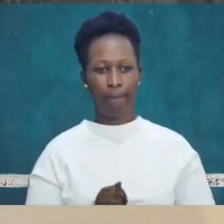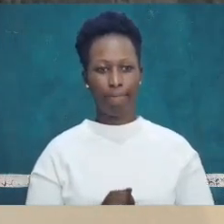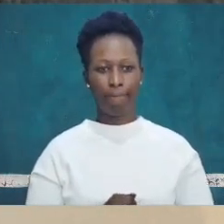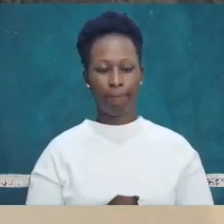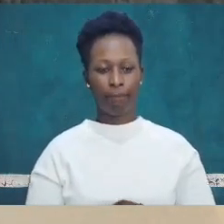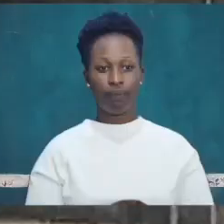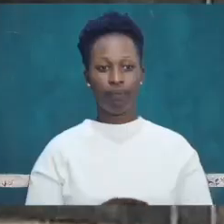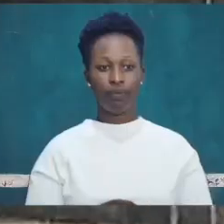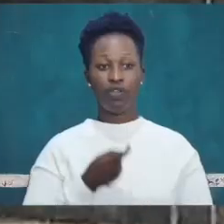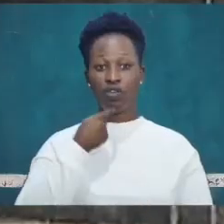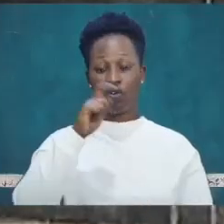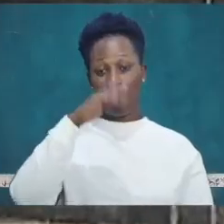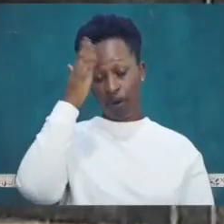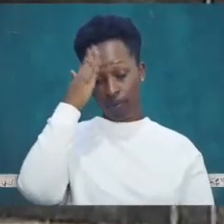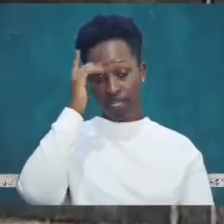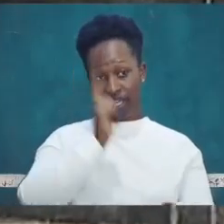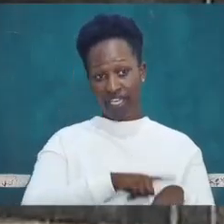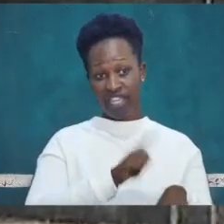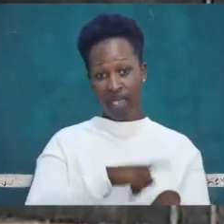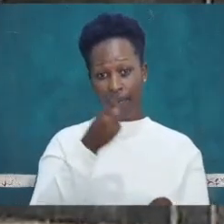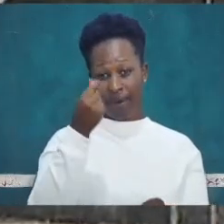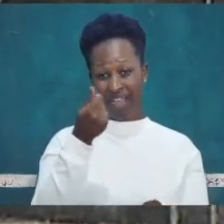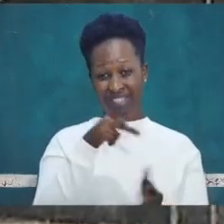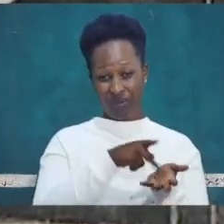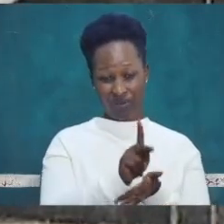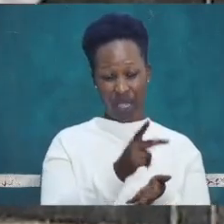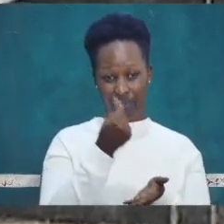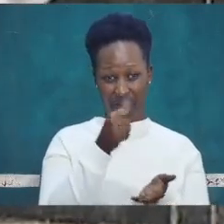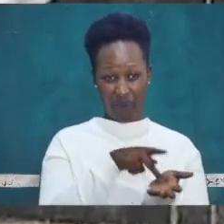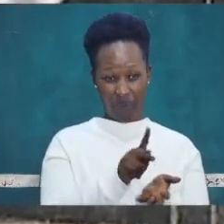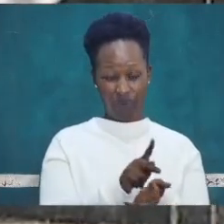you must know that when the prices